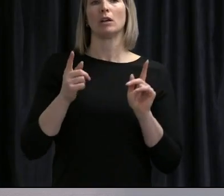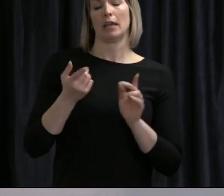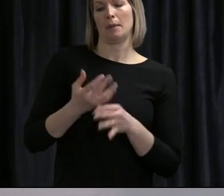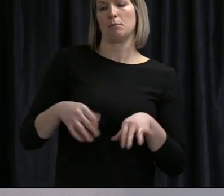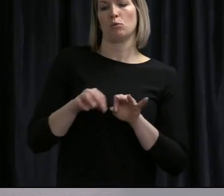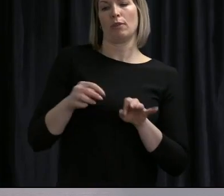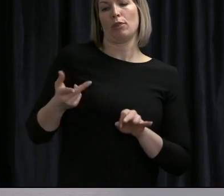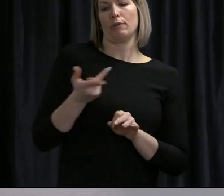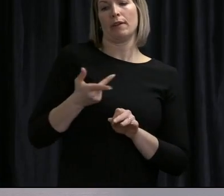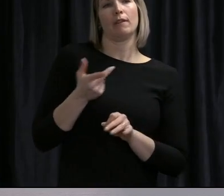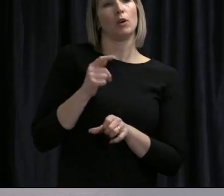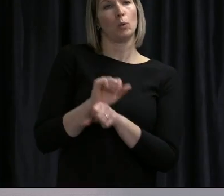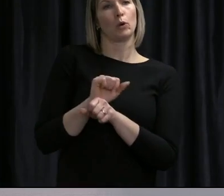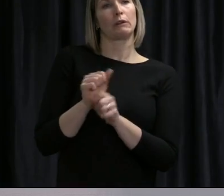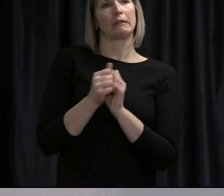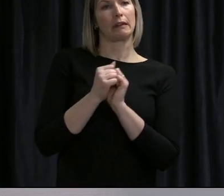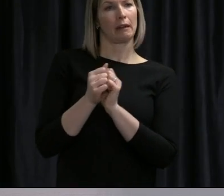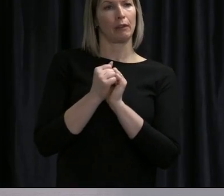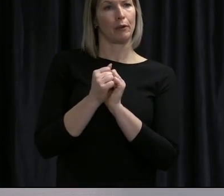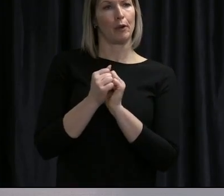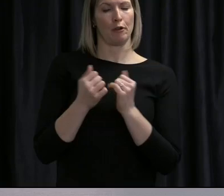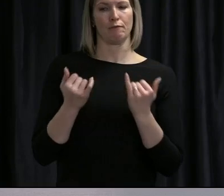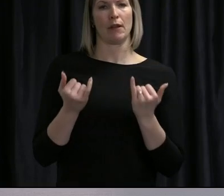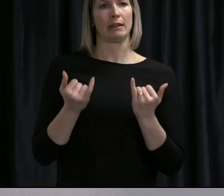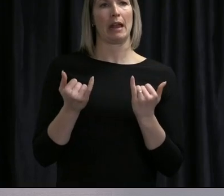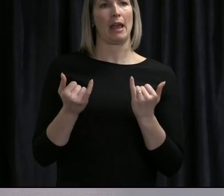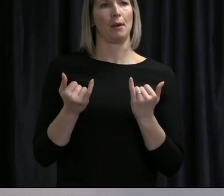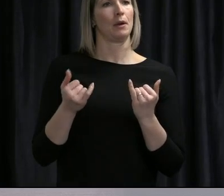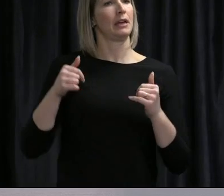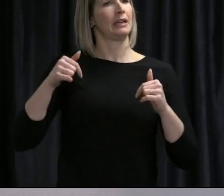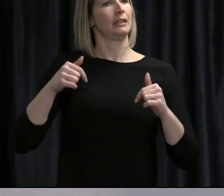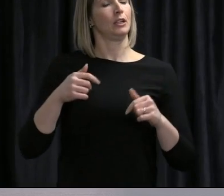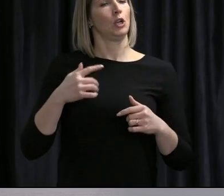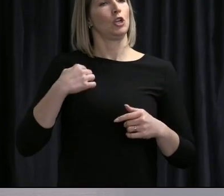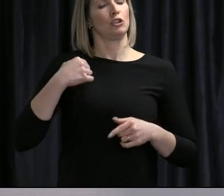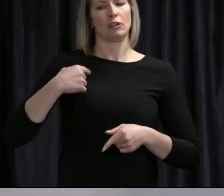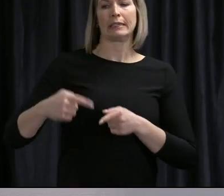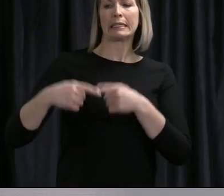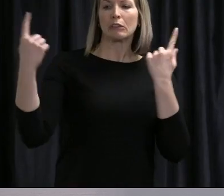think we all agree that this is not a time for politics, that we share this